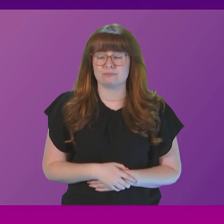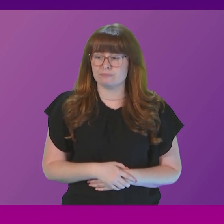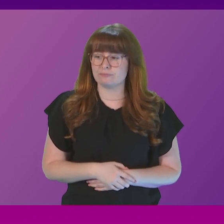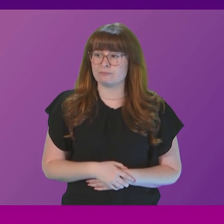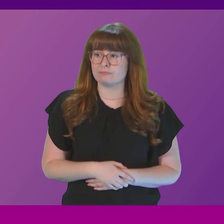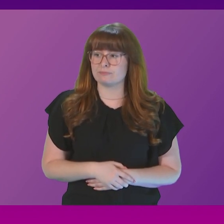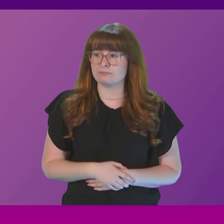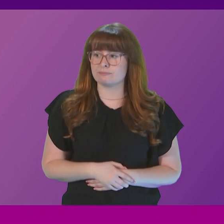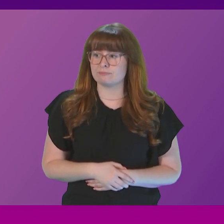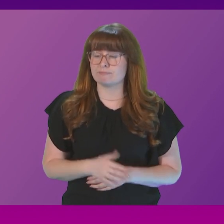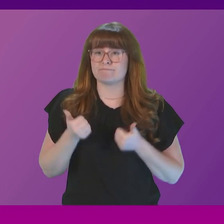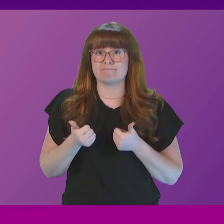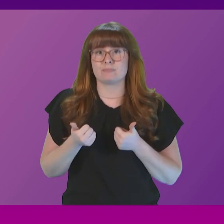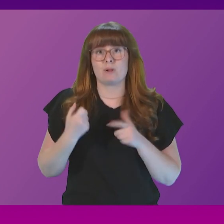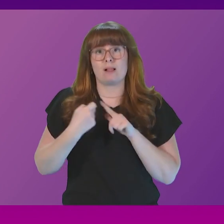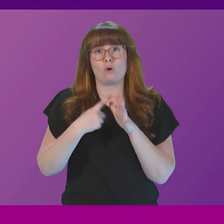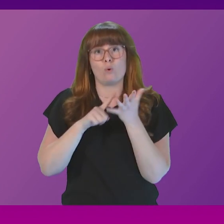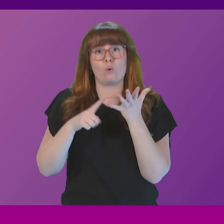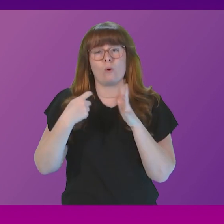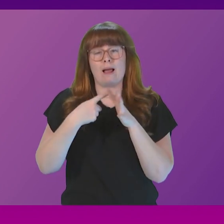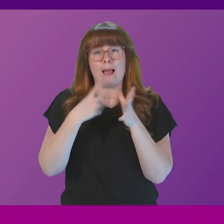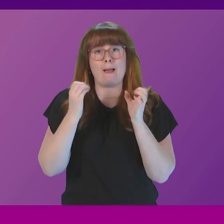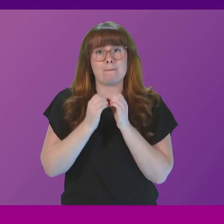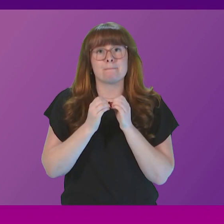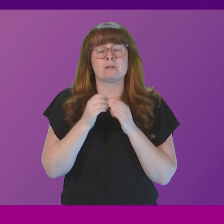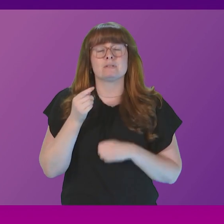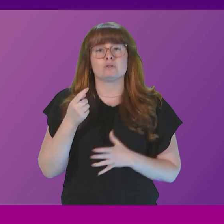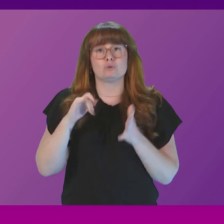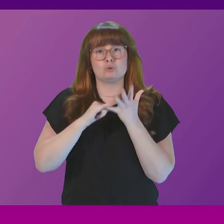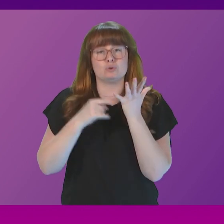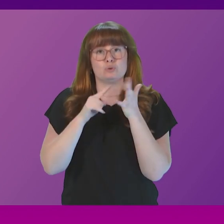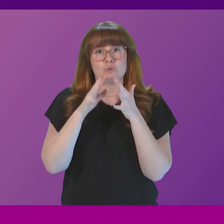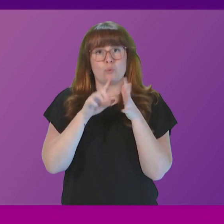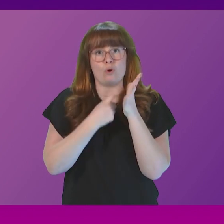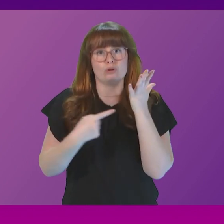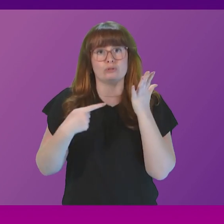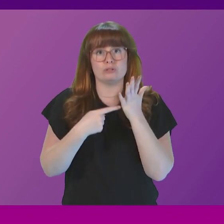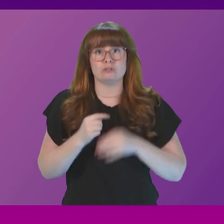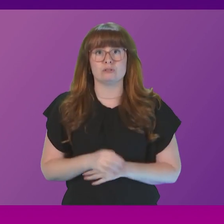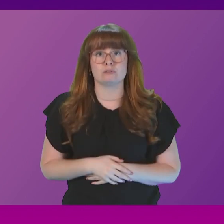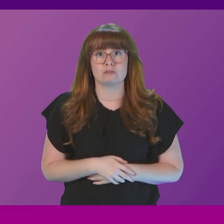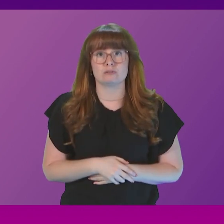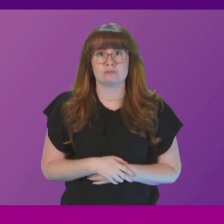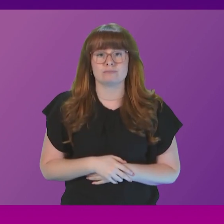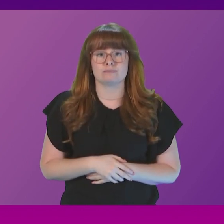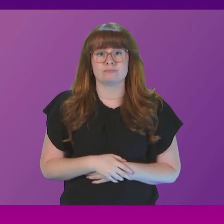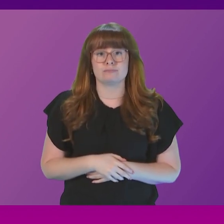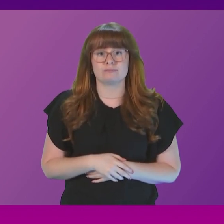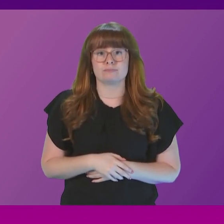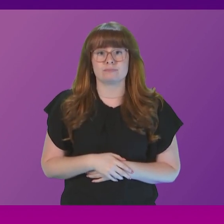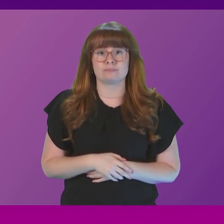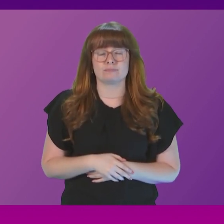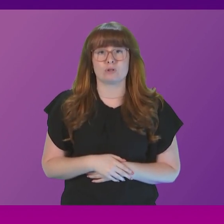First Minister, I'm now going to invite Cocab Stewart, Convener of Equalities, Human Rights and Civil Justice Committee, to lead the next questions. Cocab. Thank you, Convener.